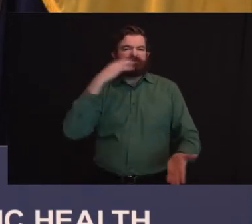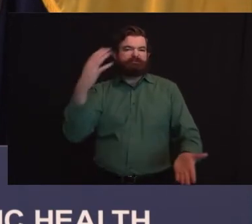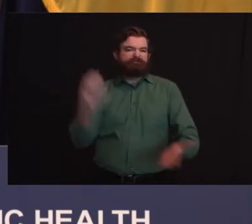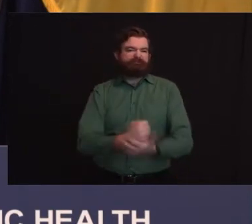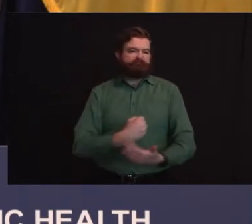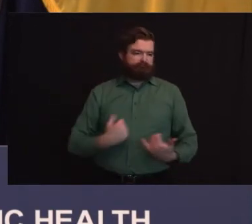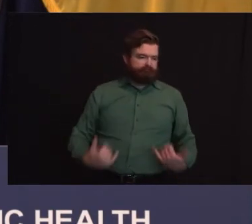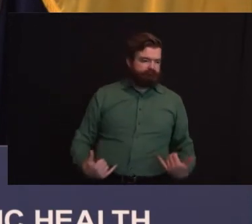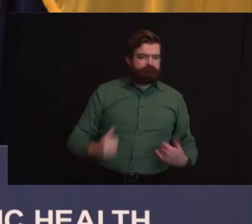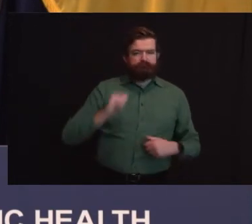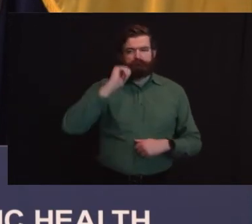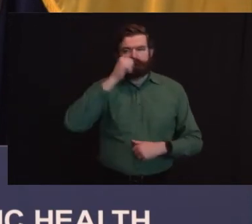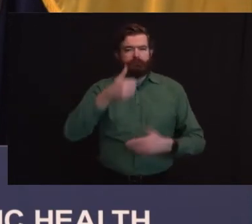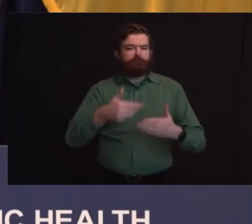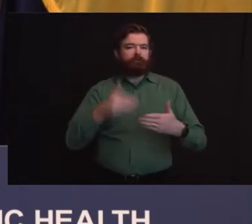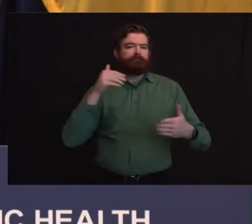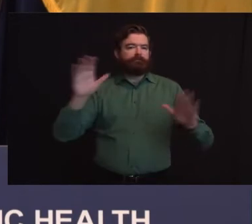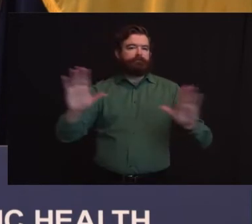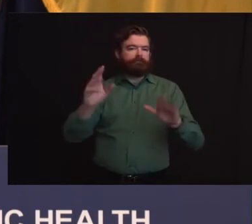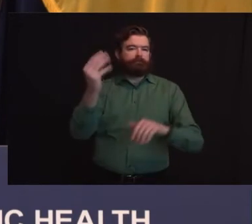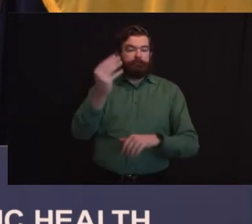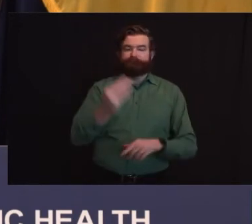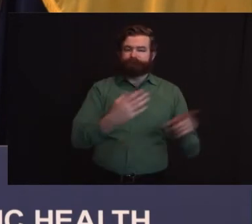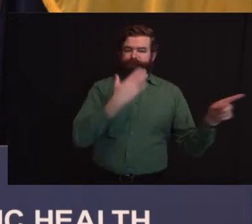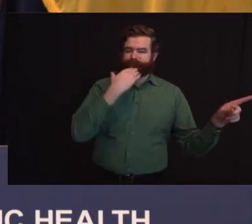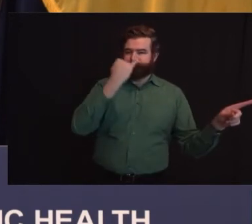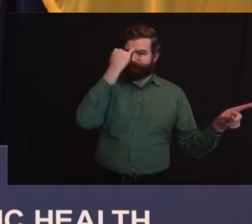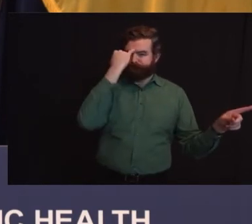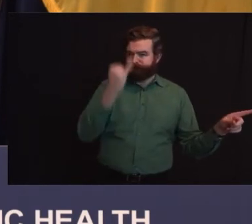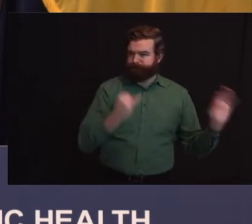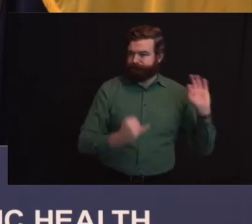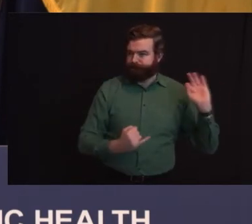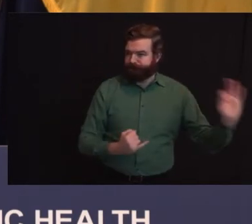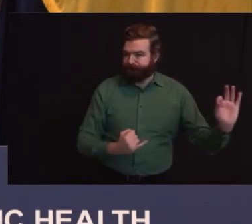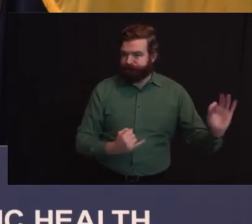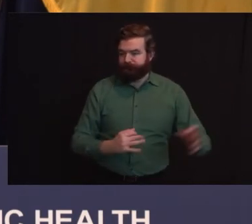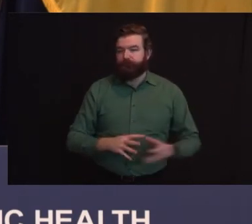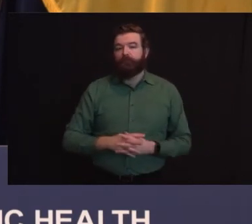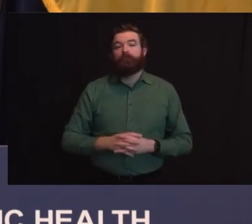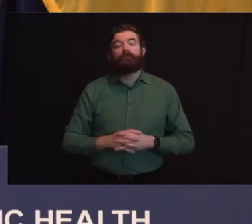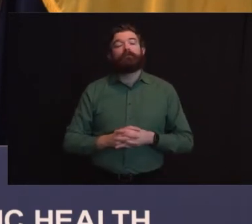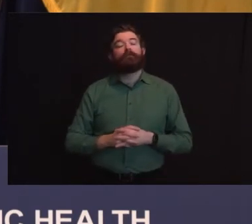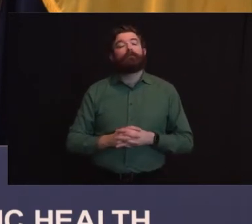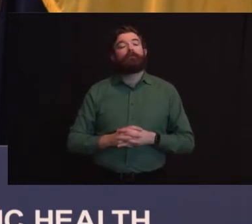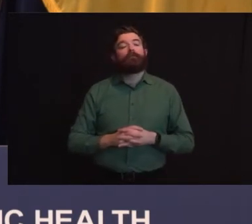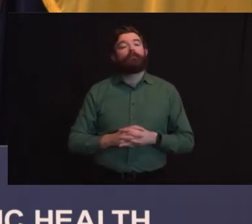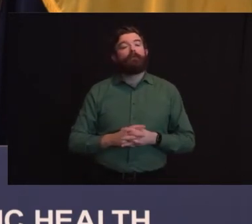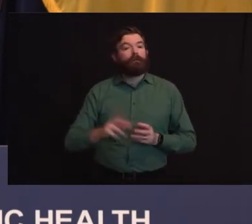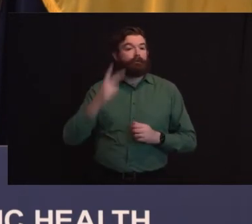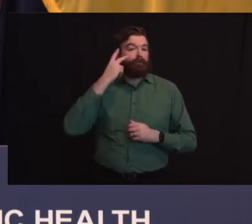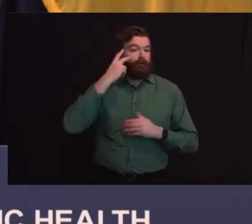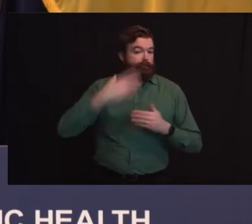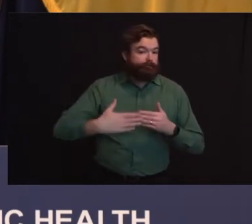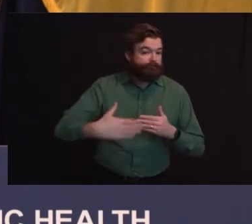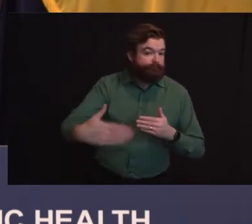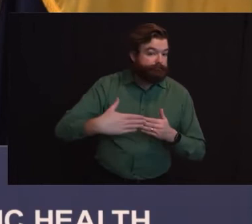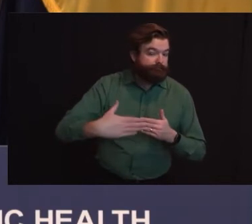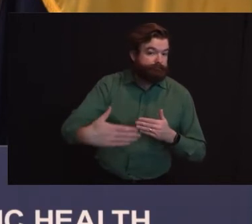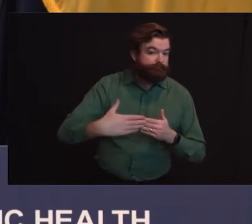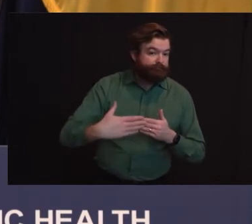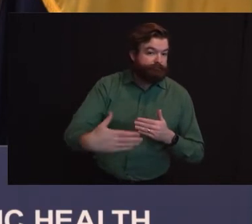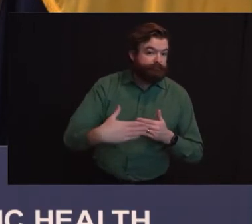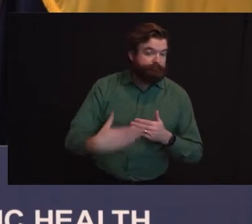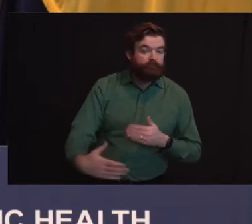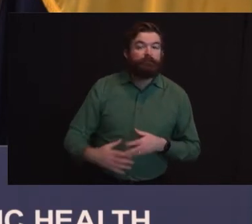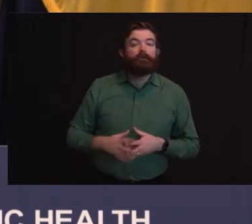that's probably good advice. And we'll take it from there. Again, assume tomorrow